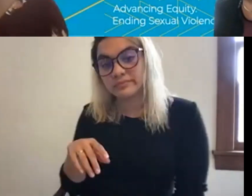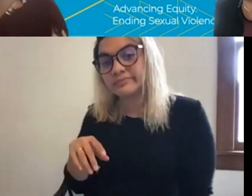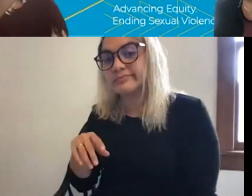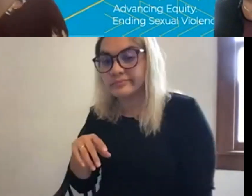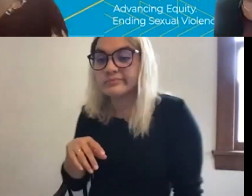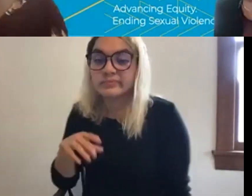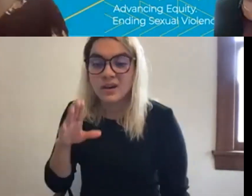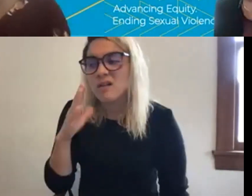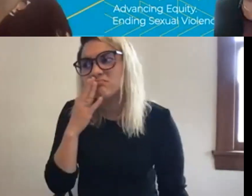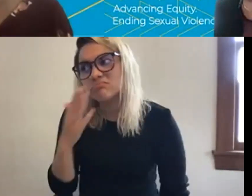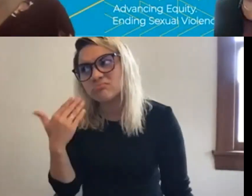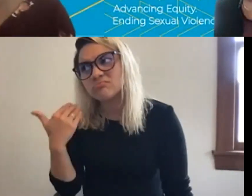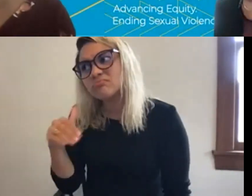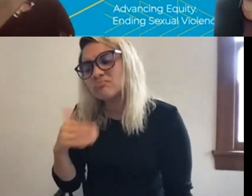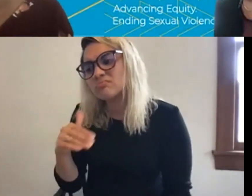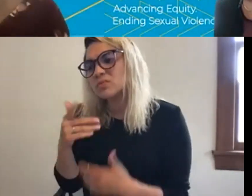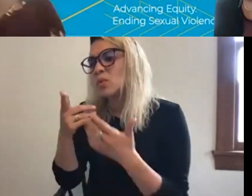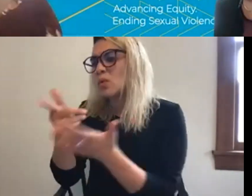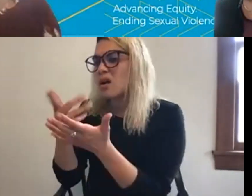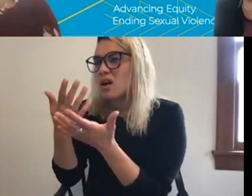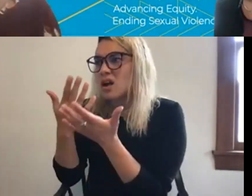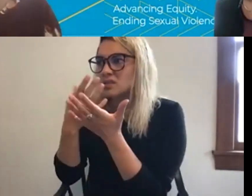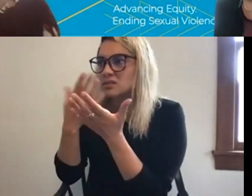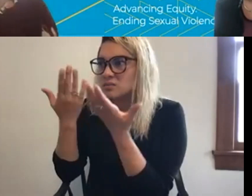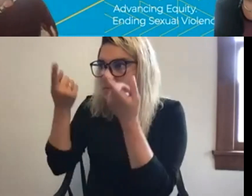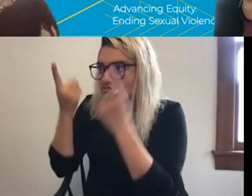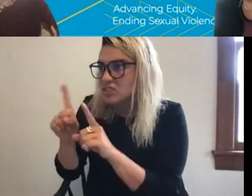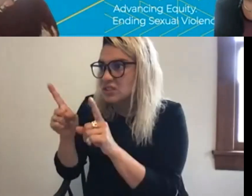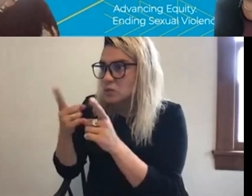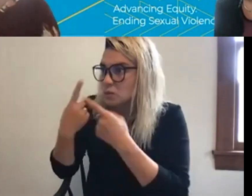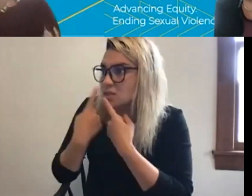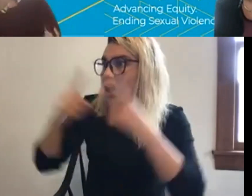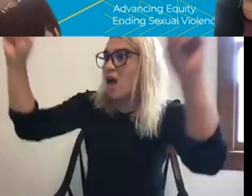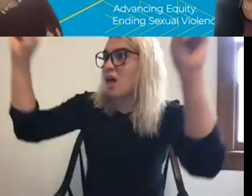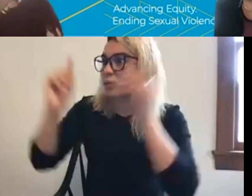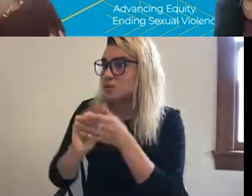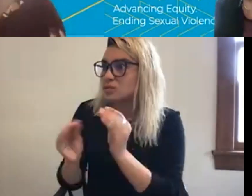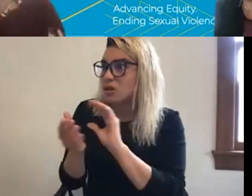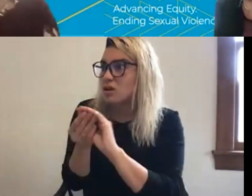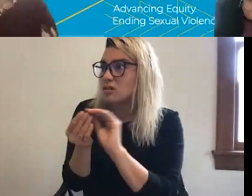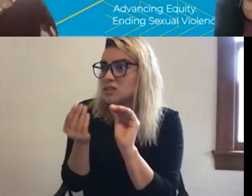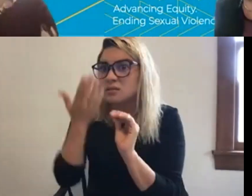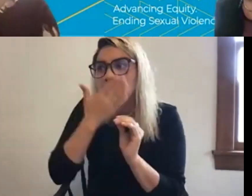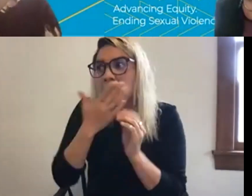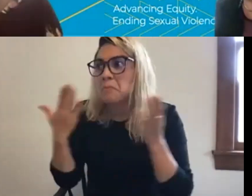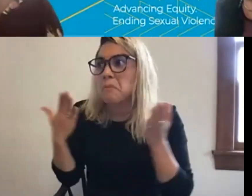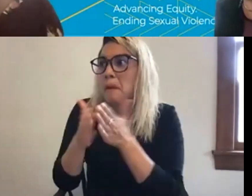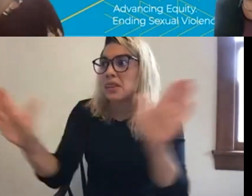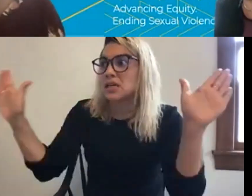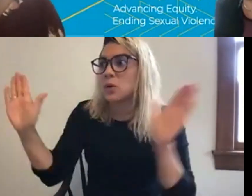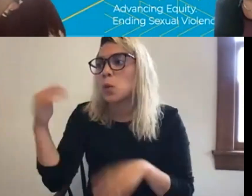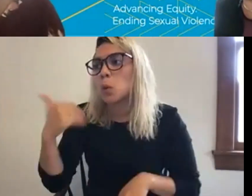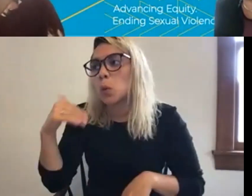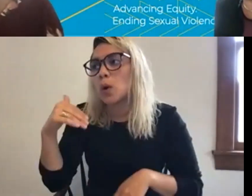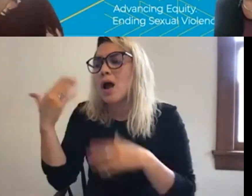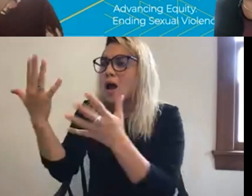grateful that you have agreed to tell your story publicly. And what I want to make sure is that when you tell your story, you get to